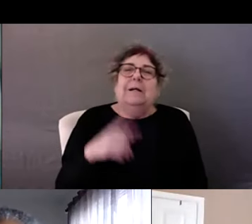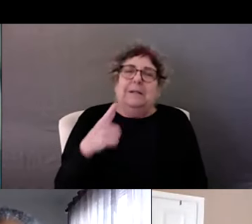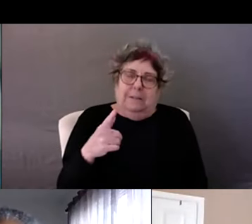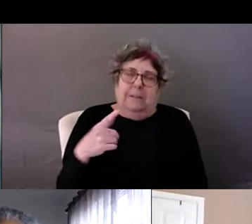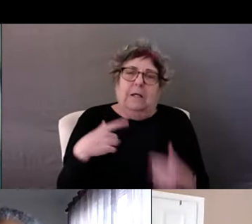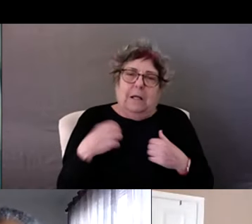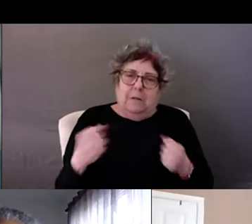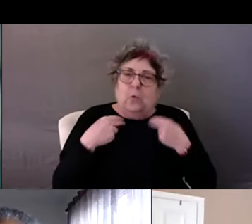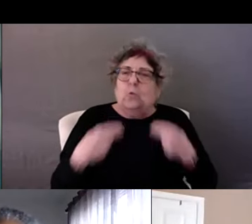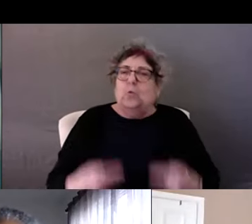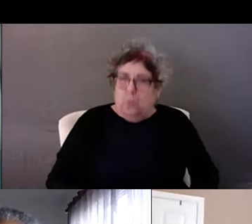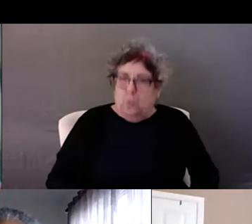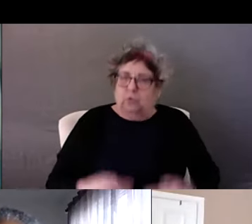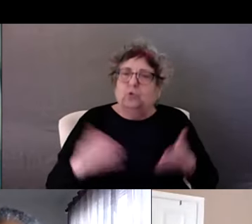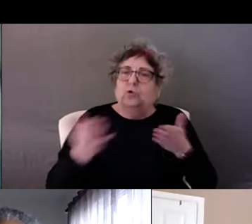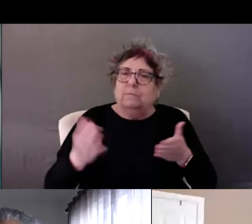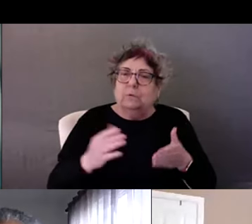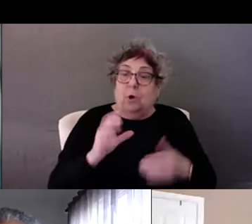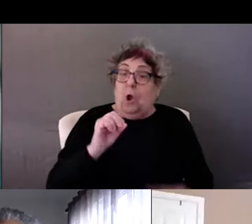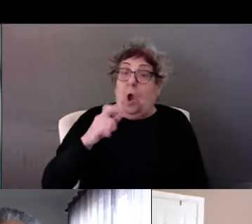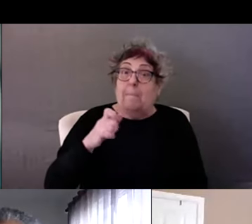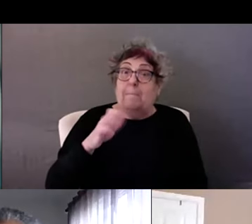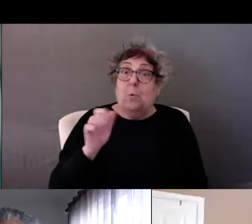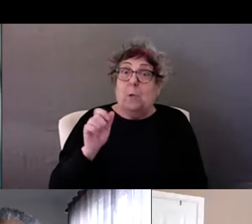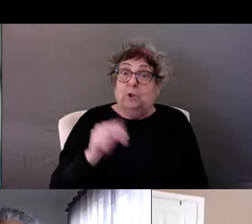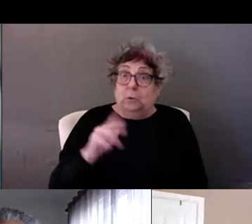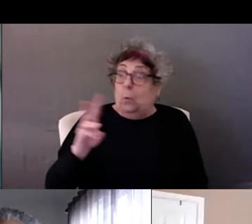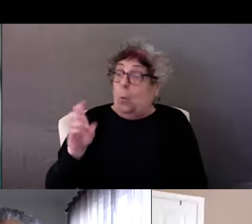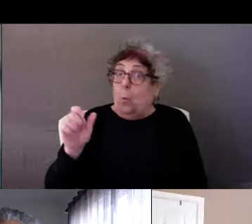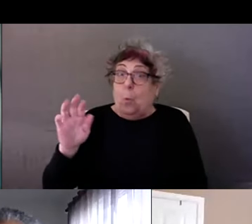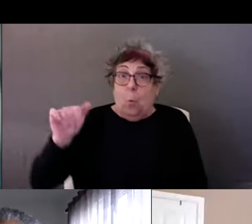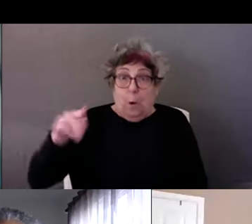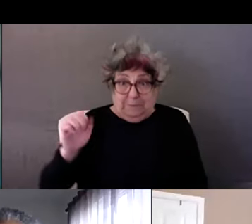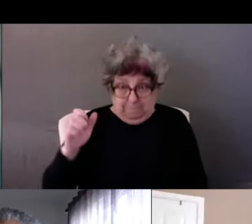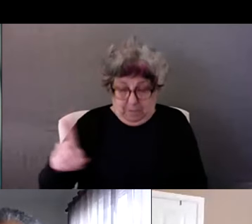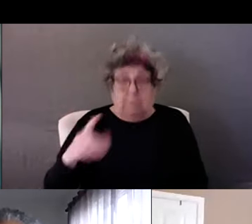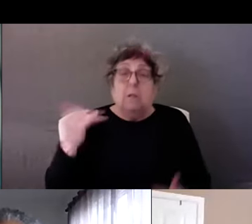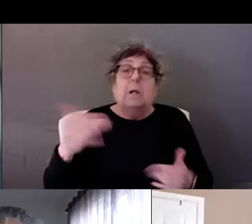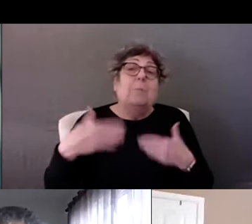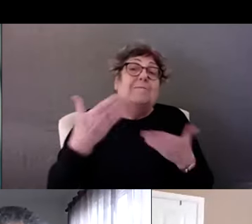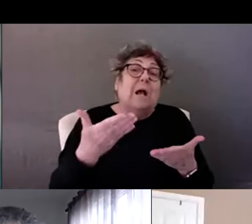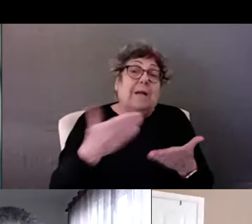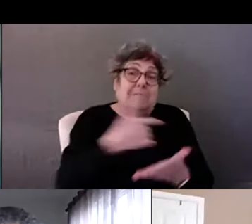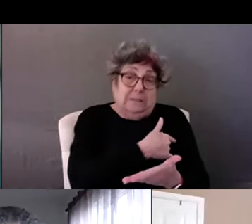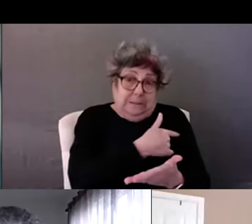Speed have now provided vaccine to the states, and that sort of the prioritization schemes are now